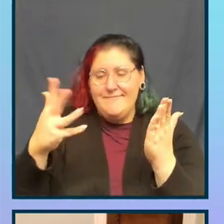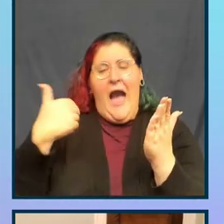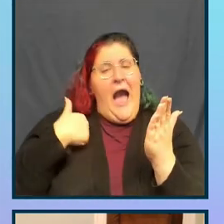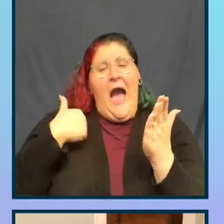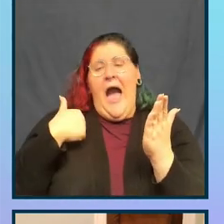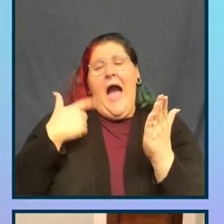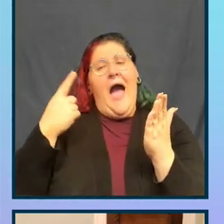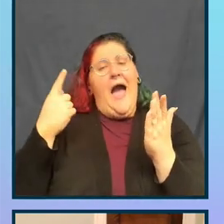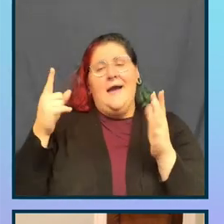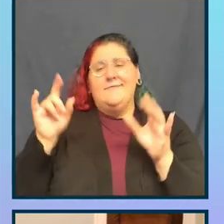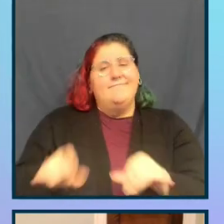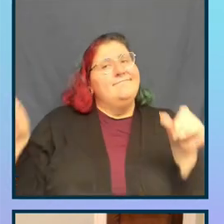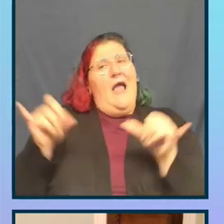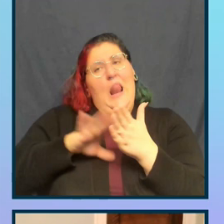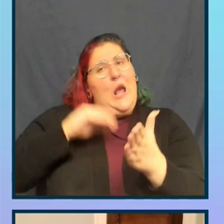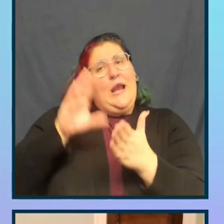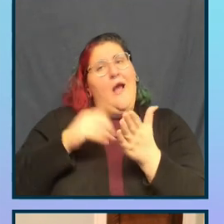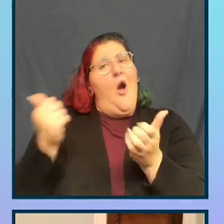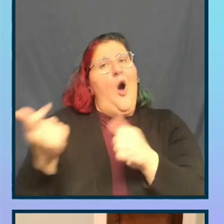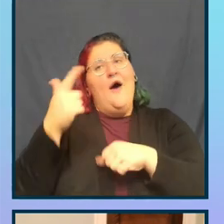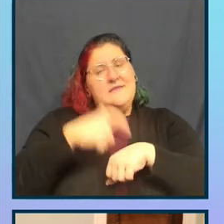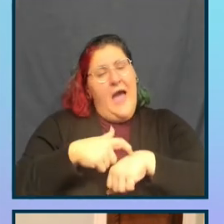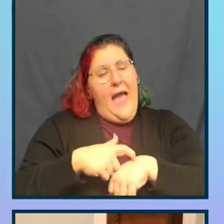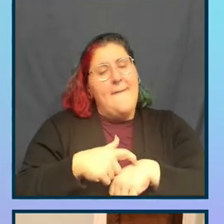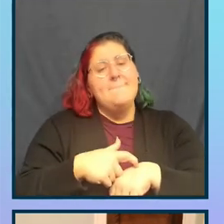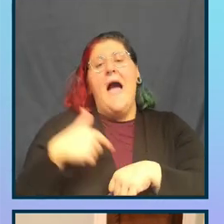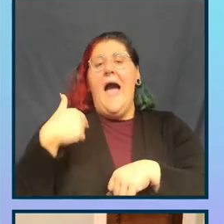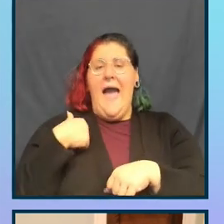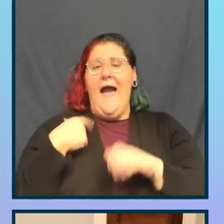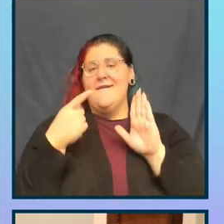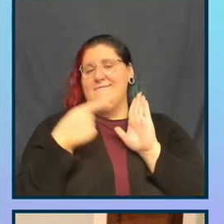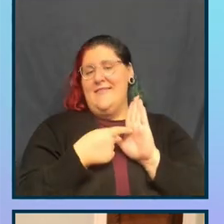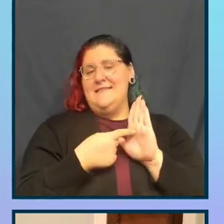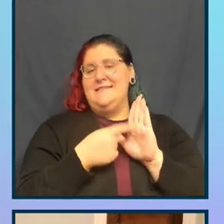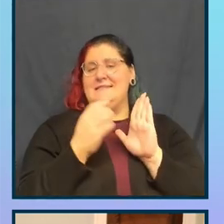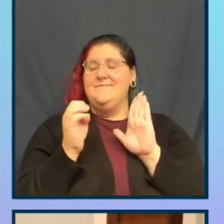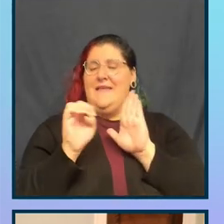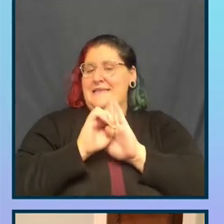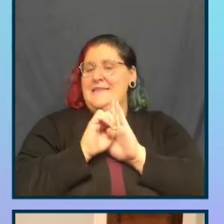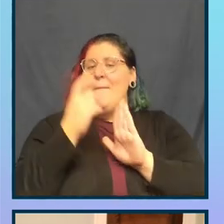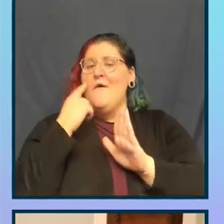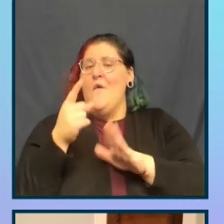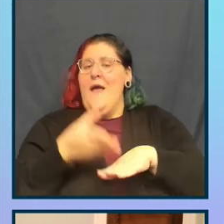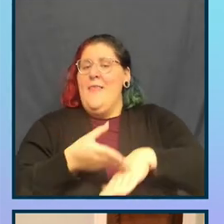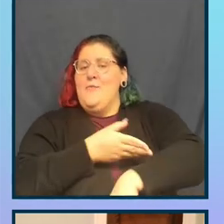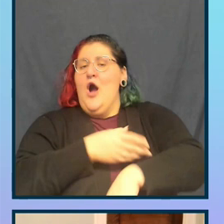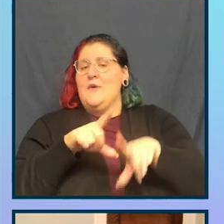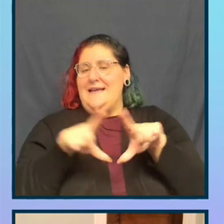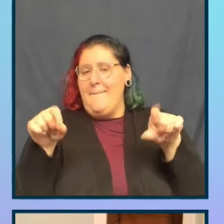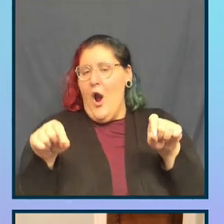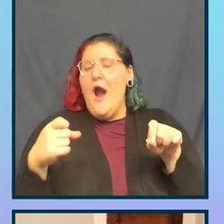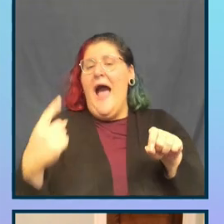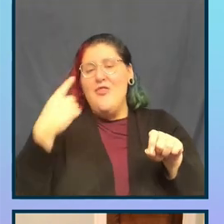progress bar example markup from an older presentation. I've always felt like this progress bar example was a great and clear example to